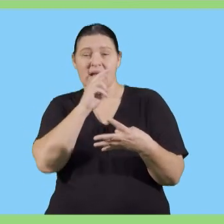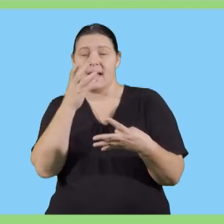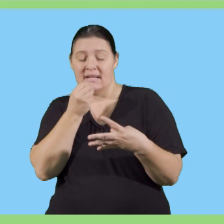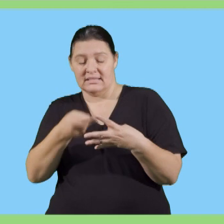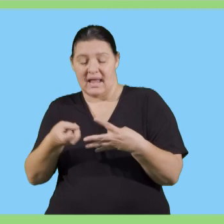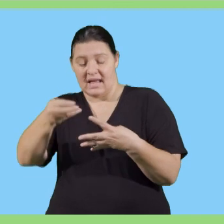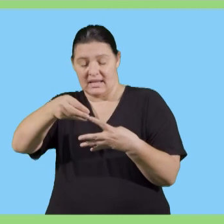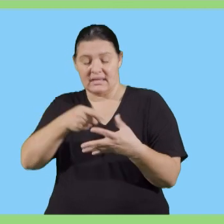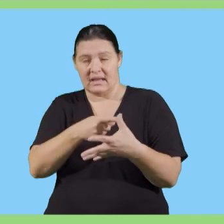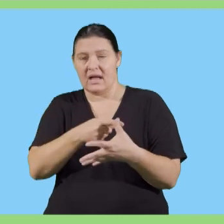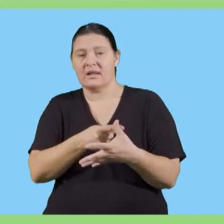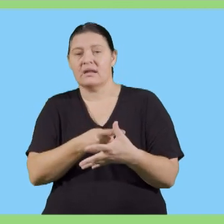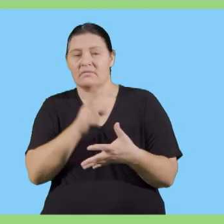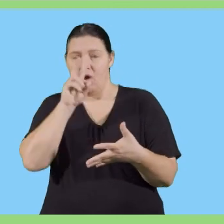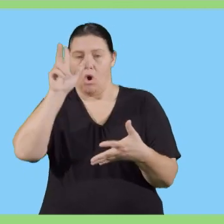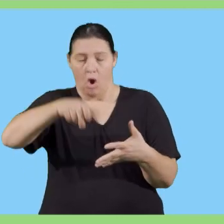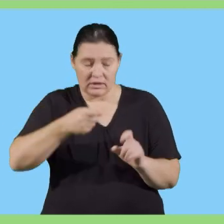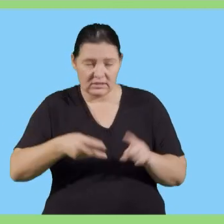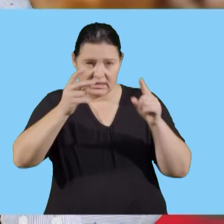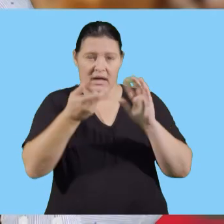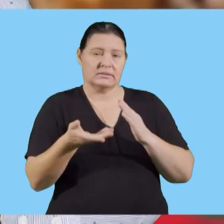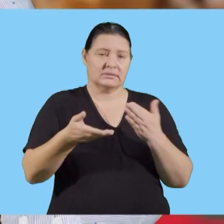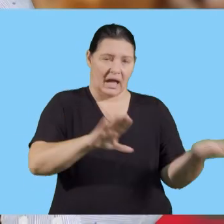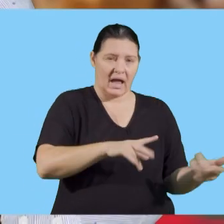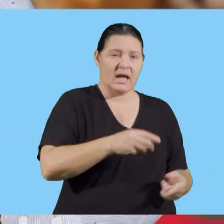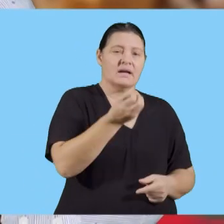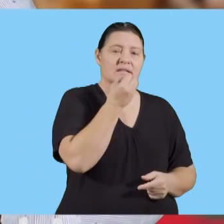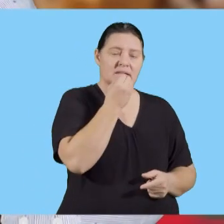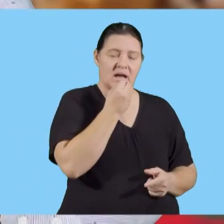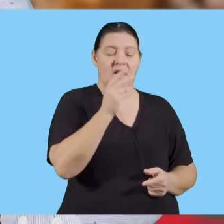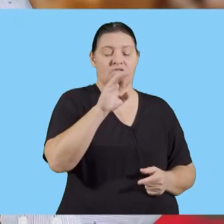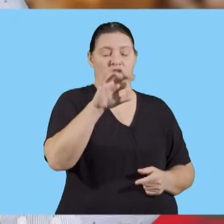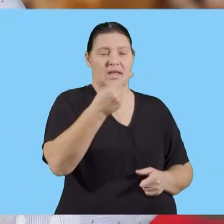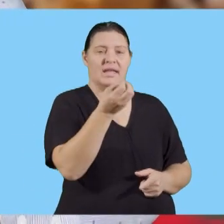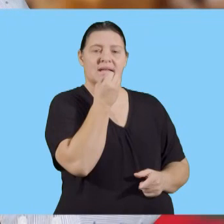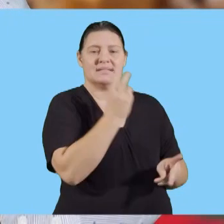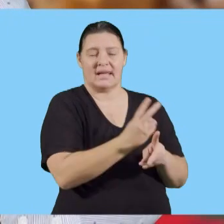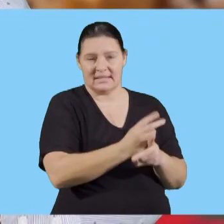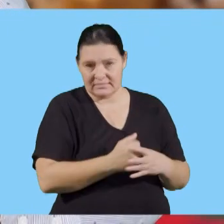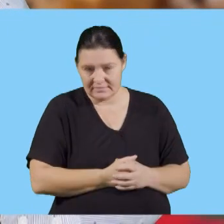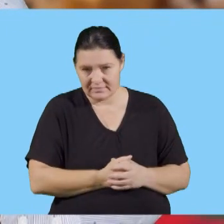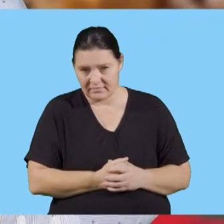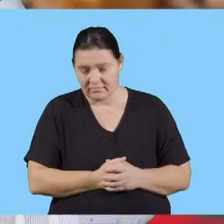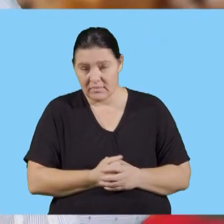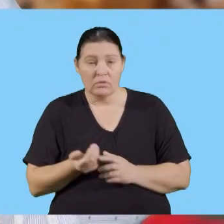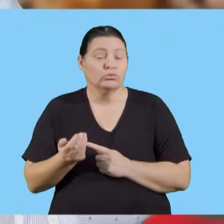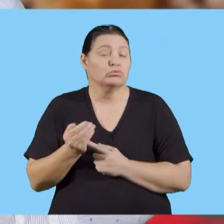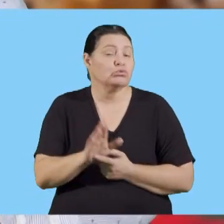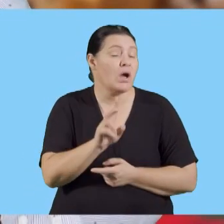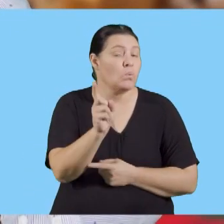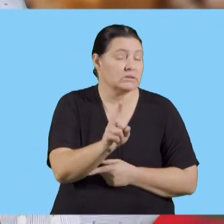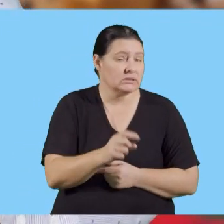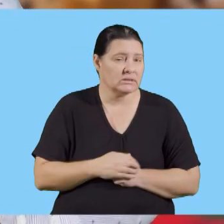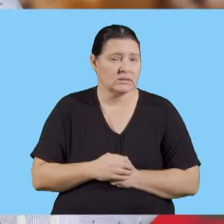So basically what I'm trying to show you here is that the energy moving from the producers